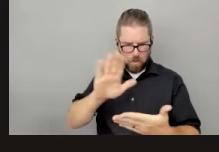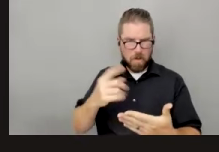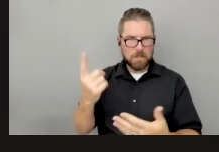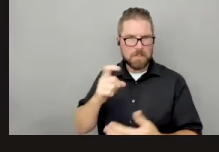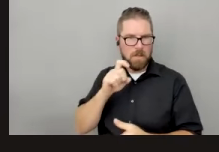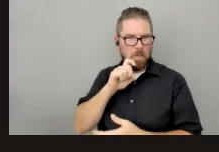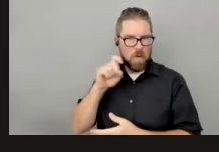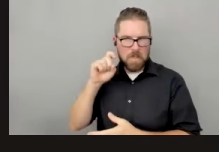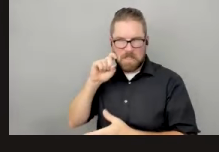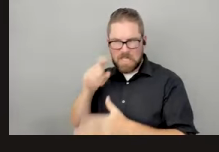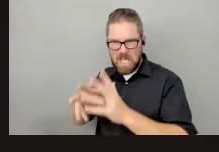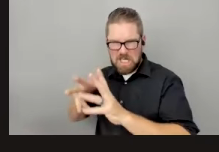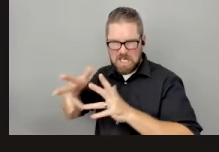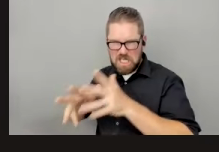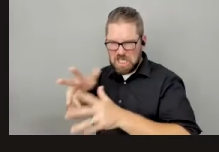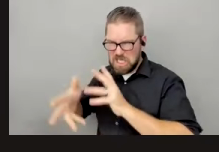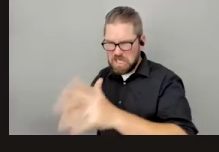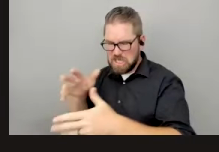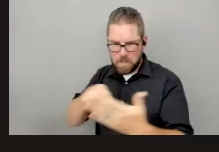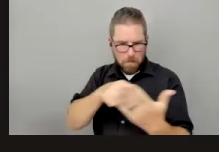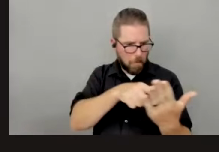them. What do you do?